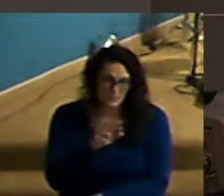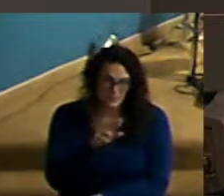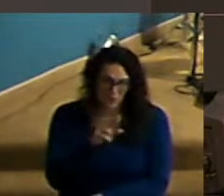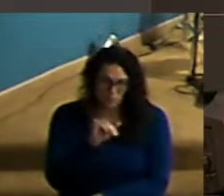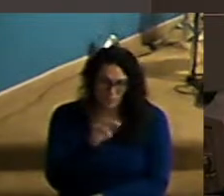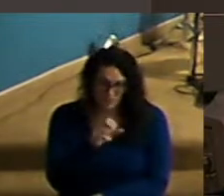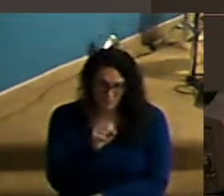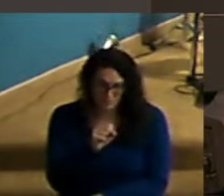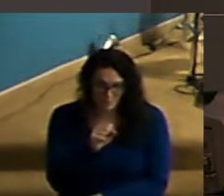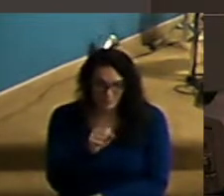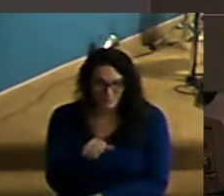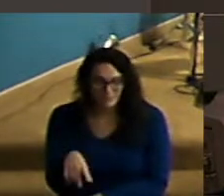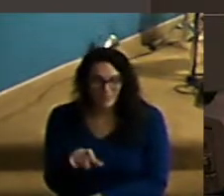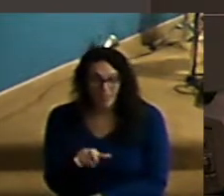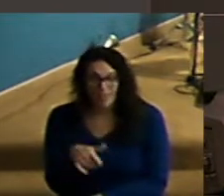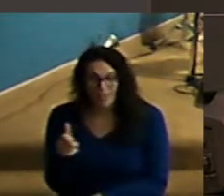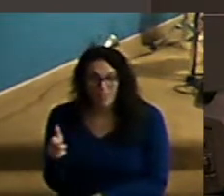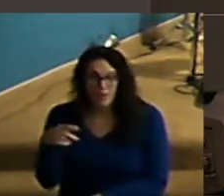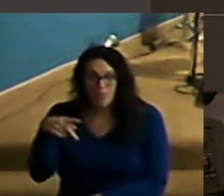and Pontius Pilate.